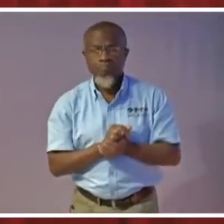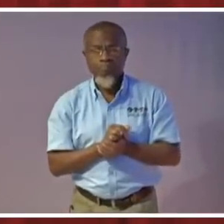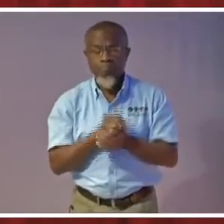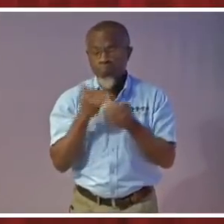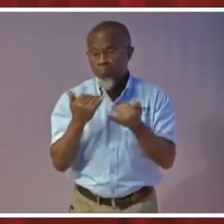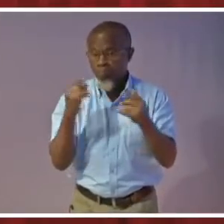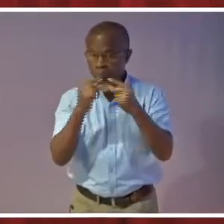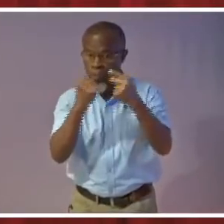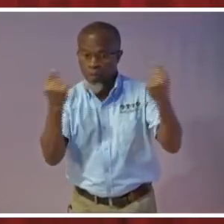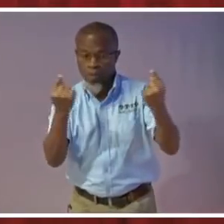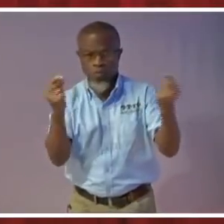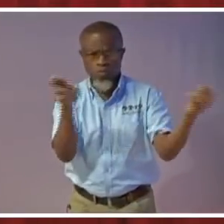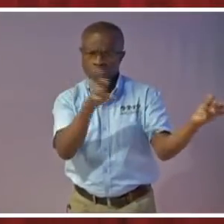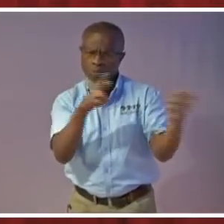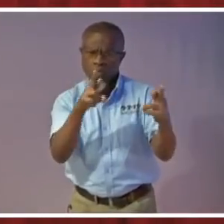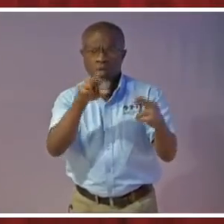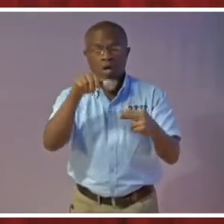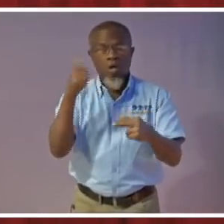another question? We're ready.